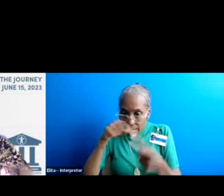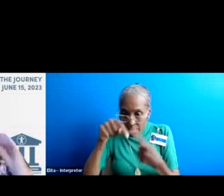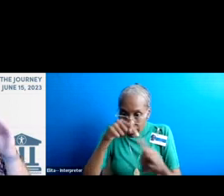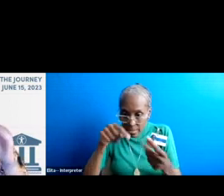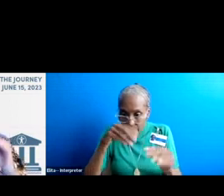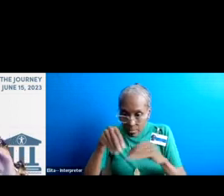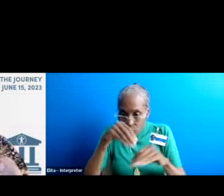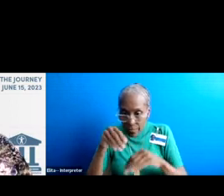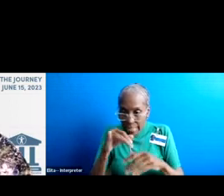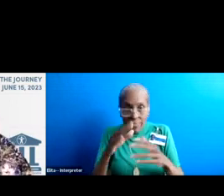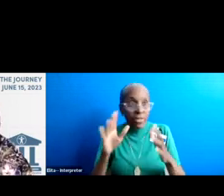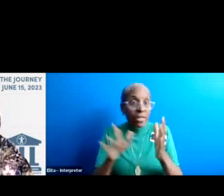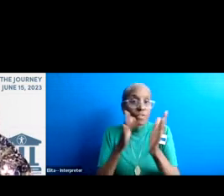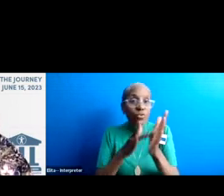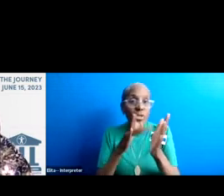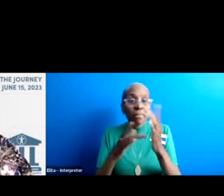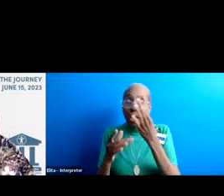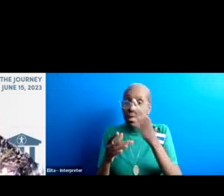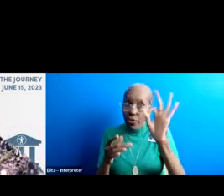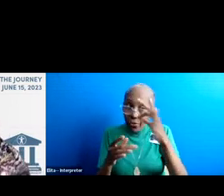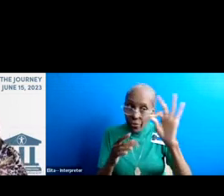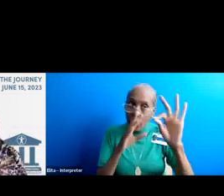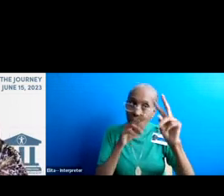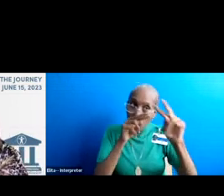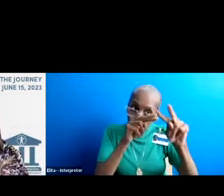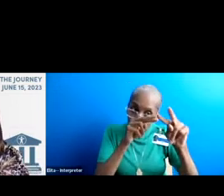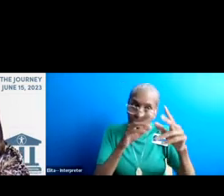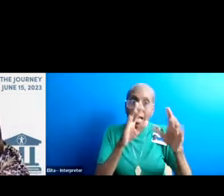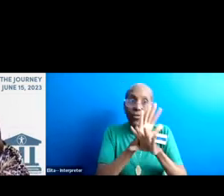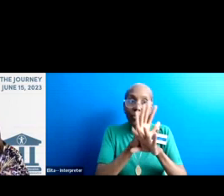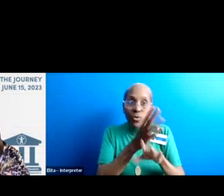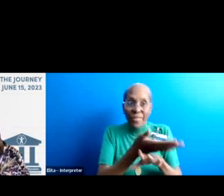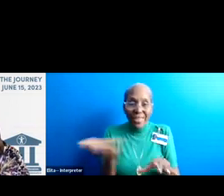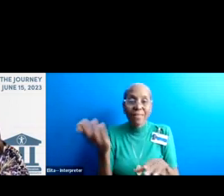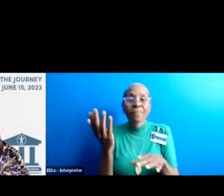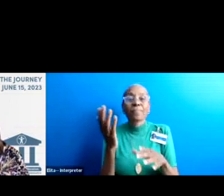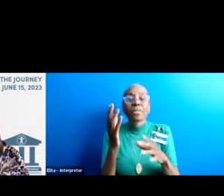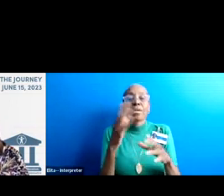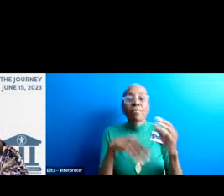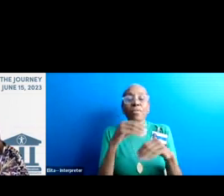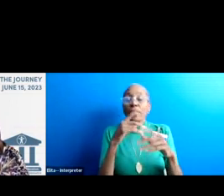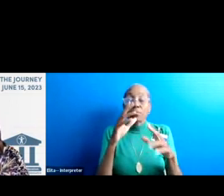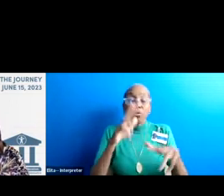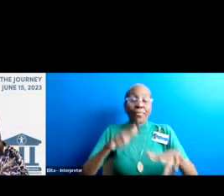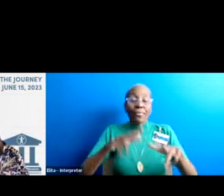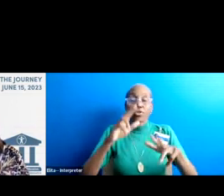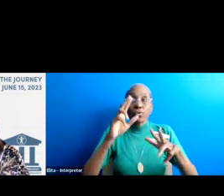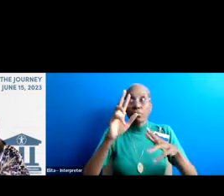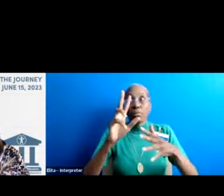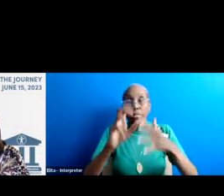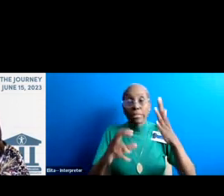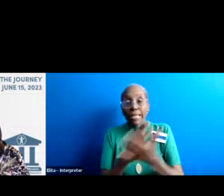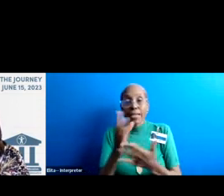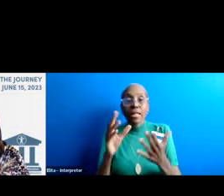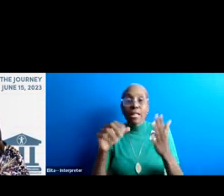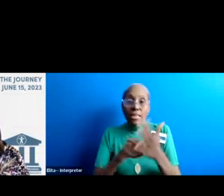moving. Even if I'm scrolling, my eye just keeps wanting to jump over there. Makes it much more cumbersome to navigate down. Oh,